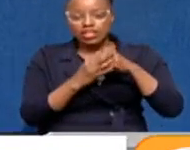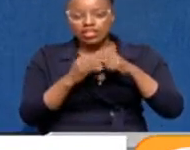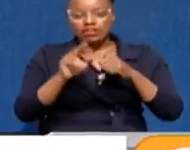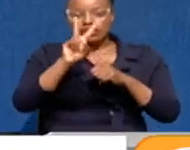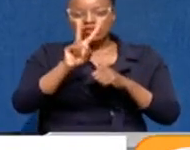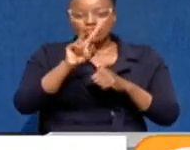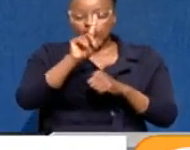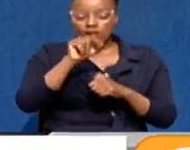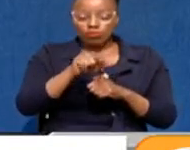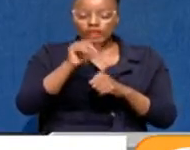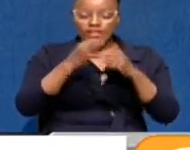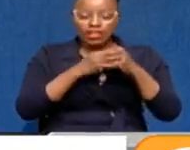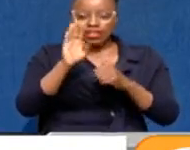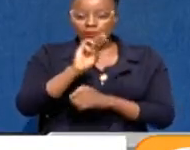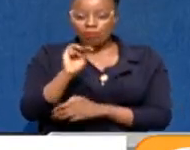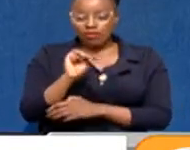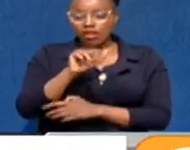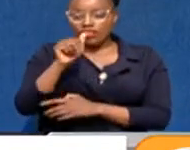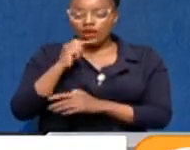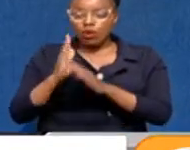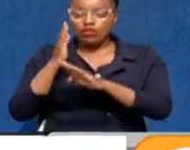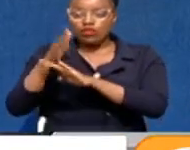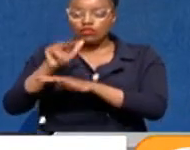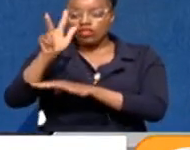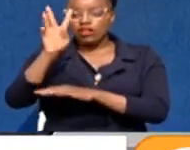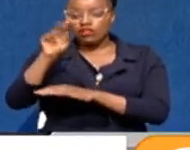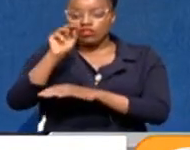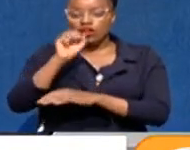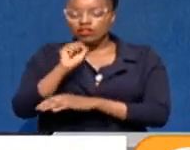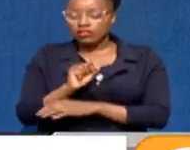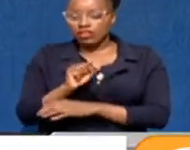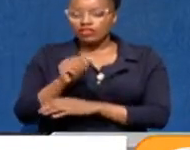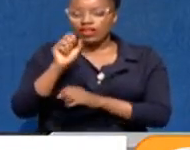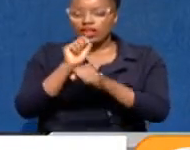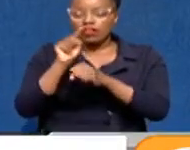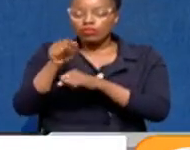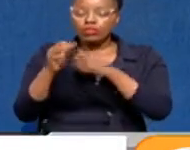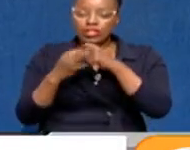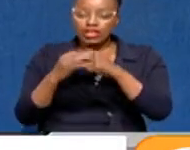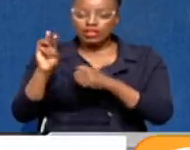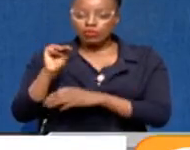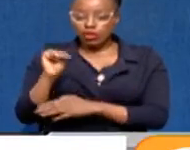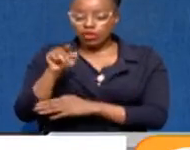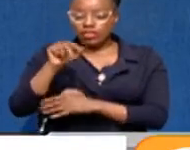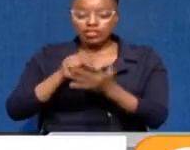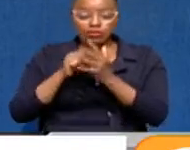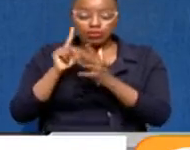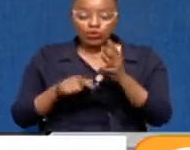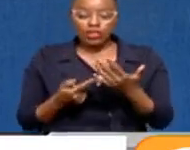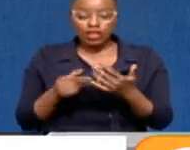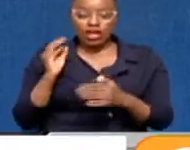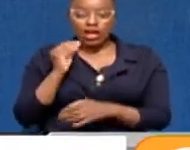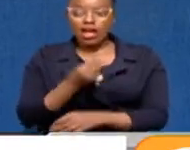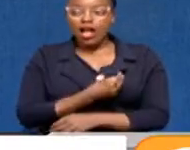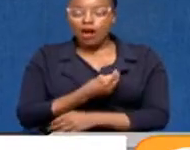are 21.8 million, while those above the age of 34 are 11.8 million. This means